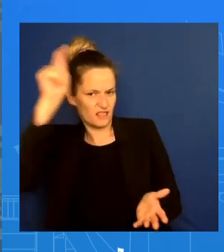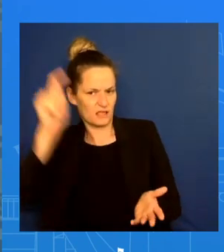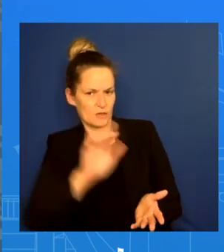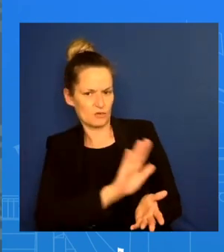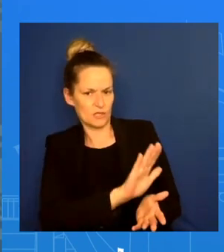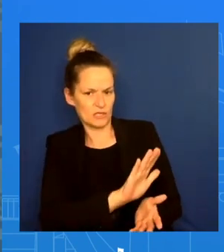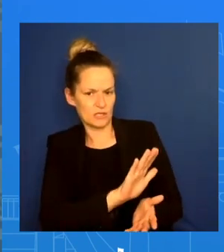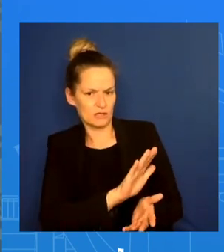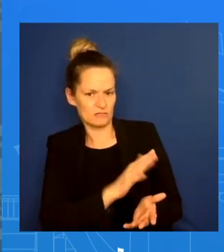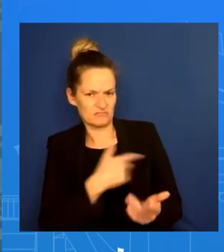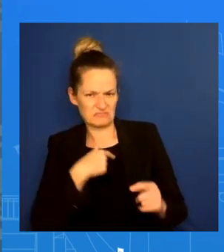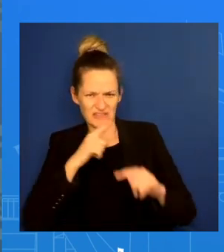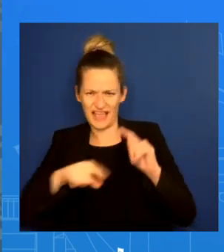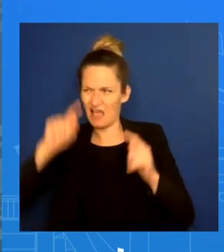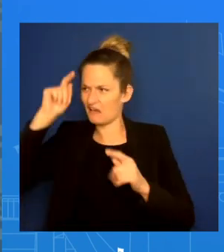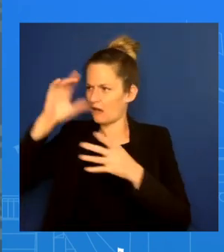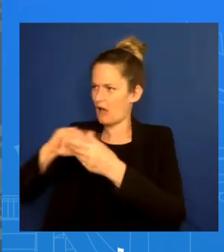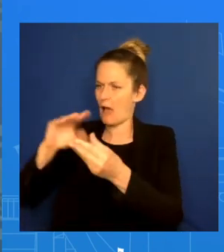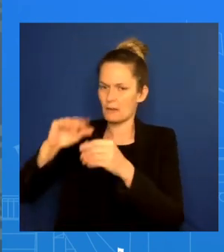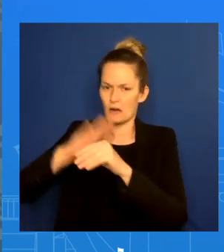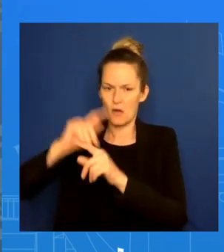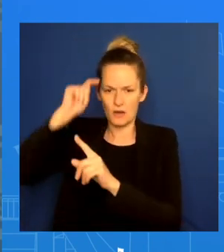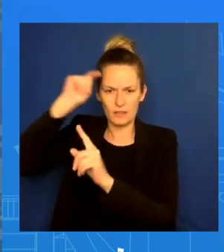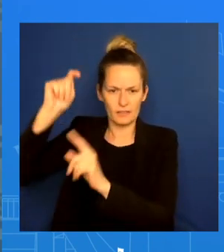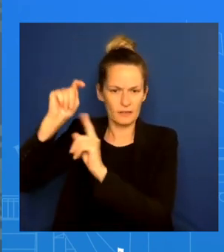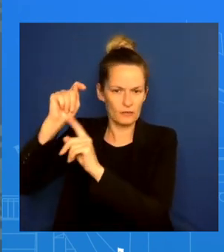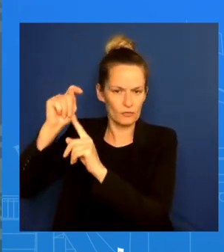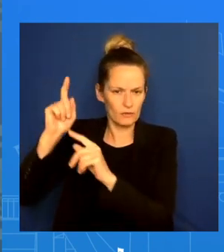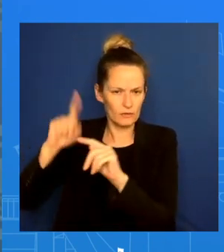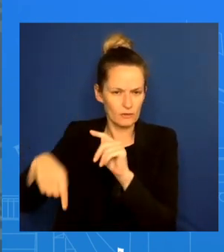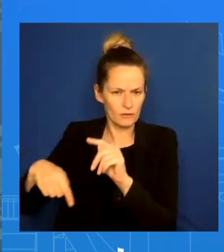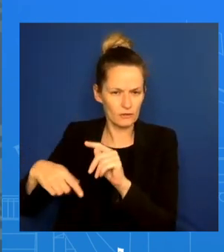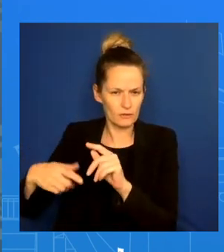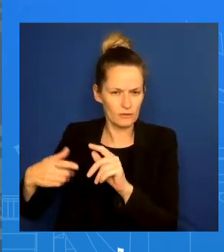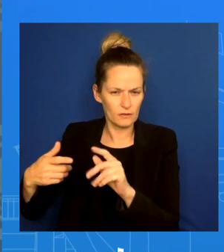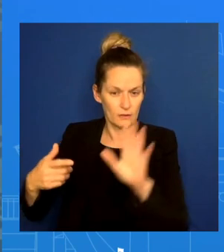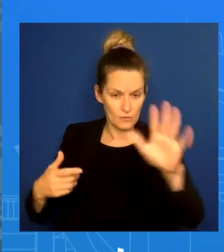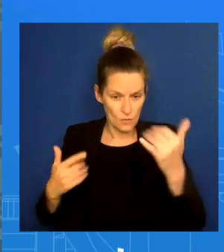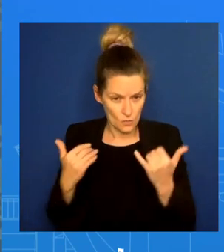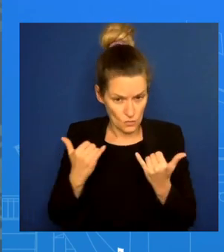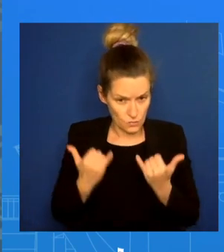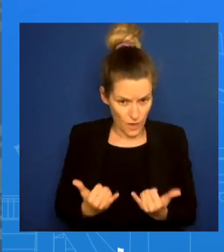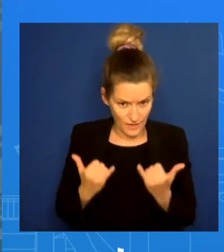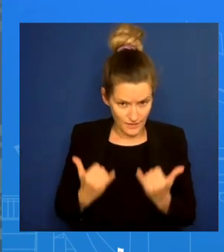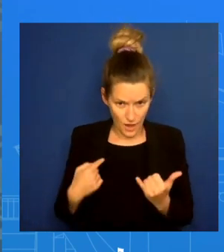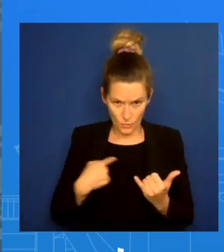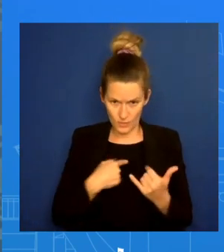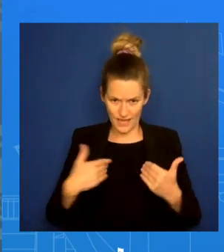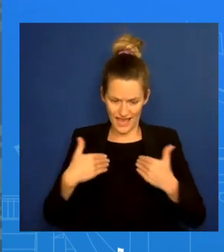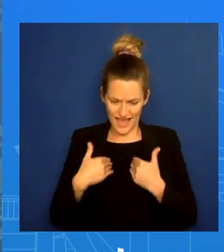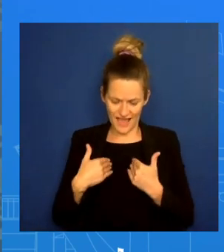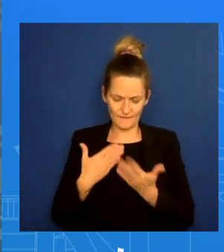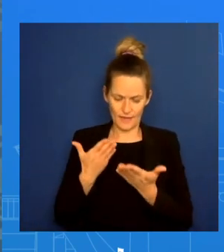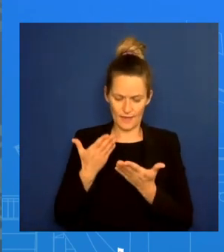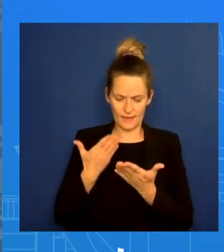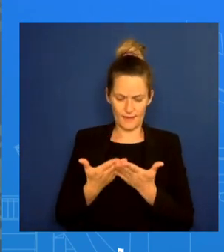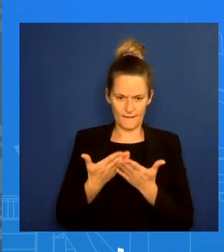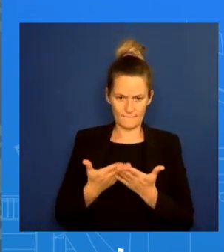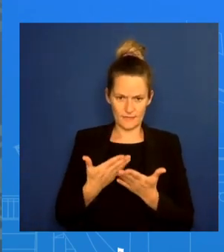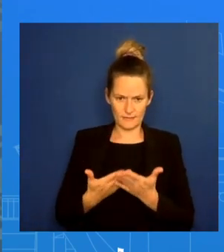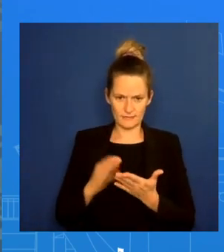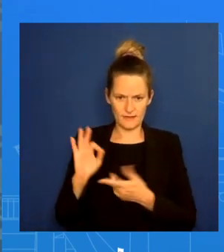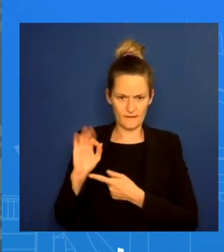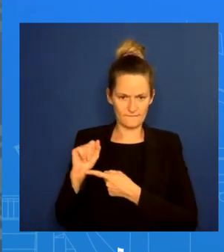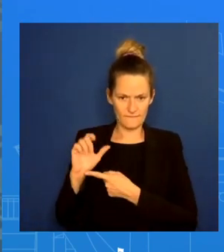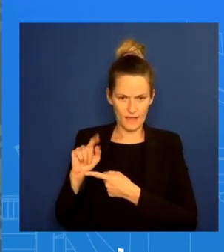that are in front of us do not play in a way where we would be a currently in a recession at this time. Just